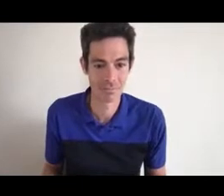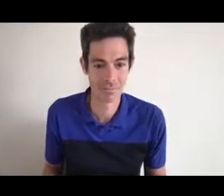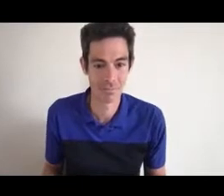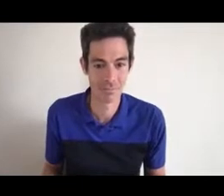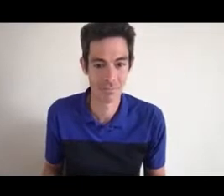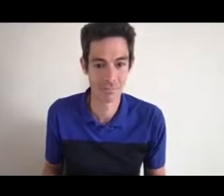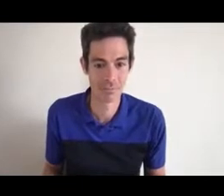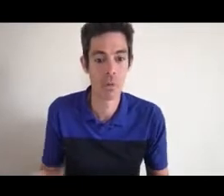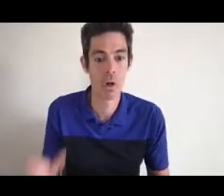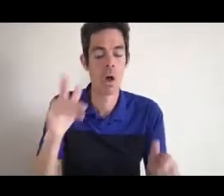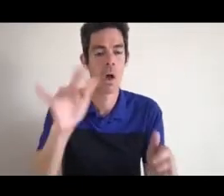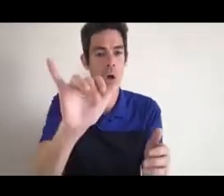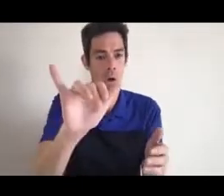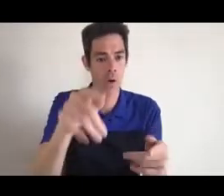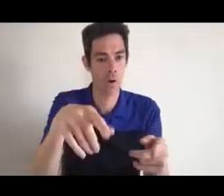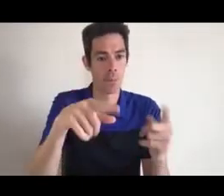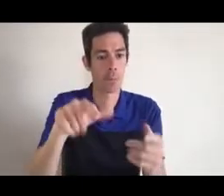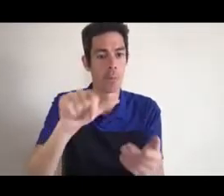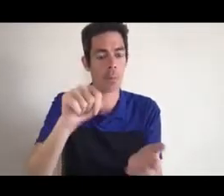obvious.